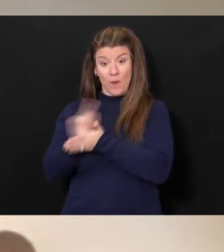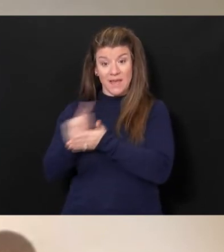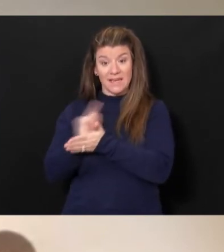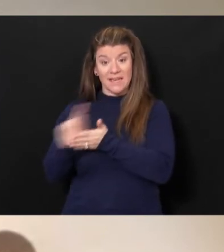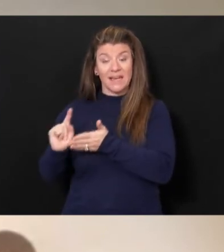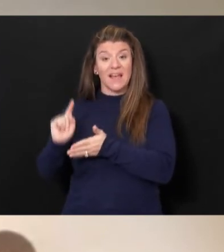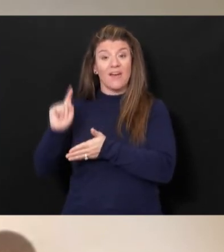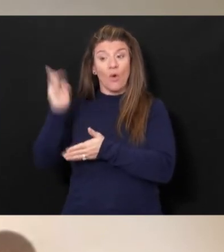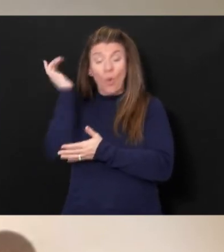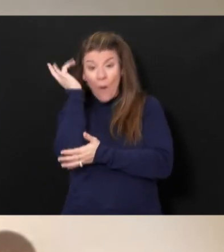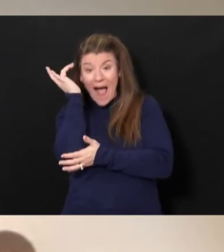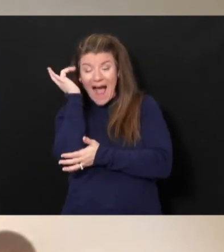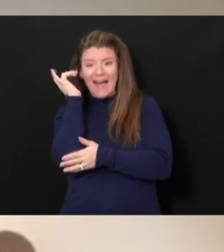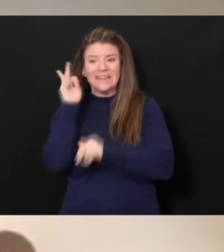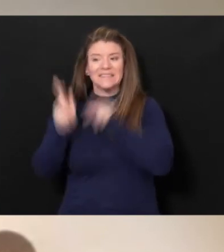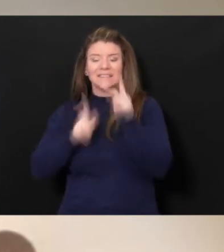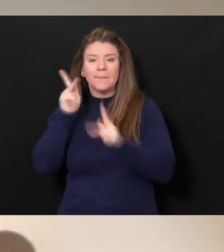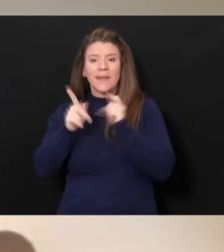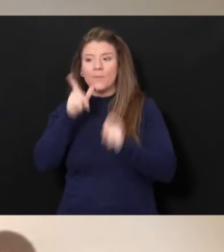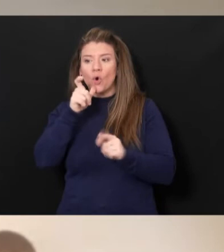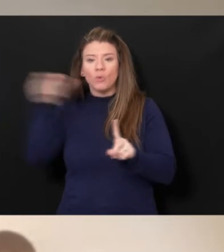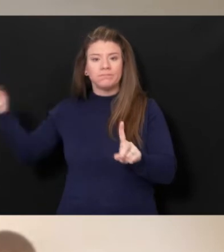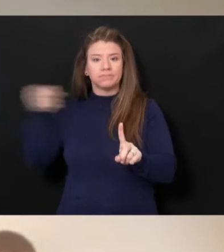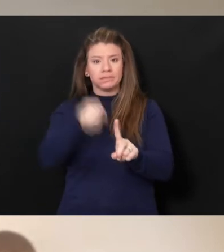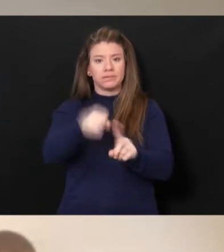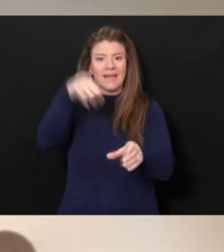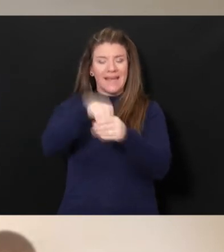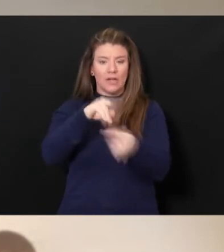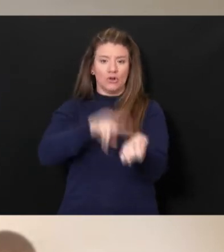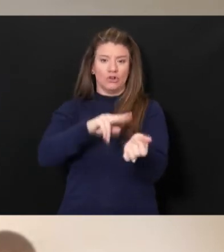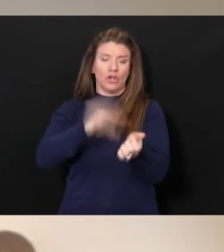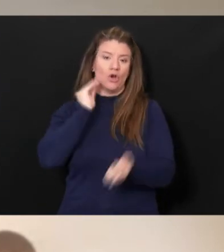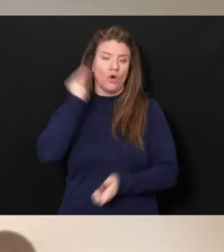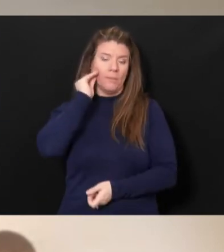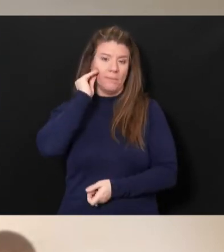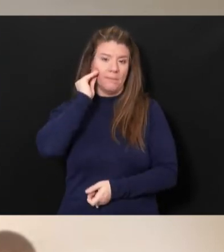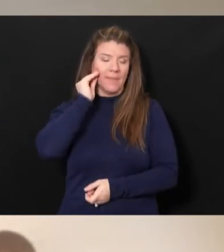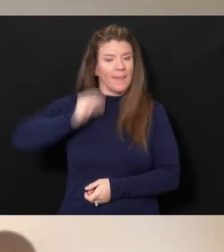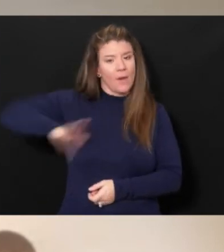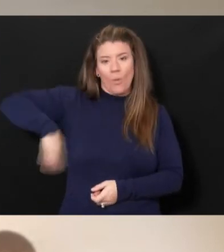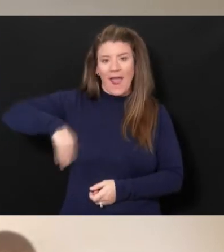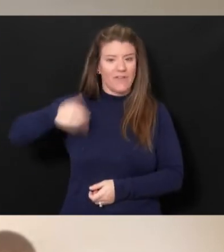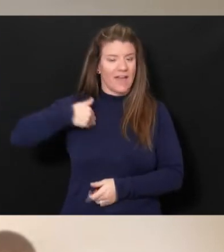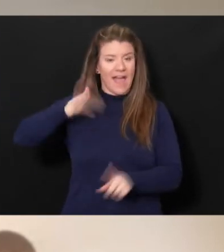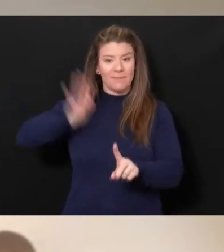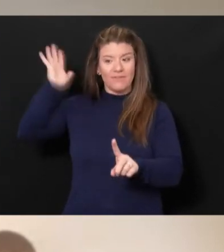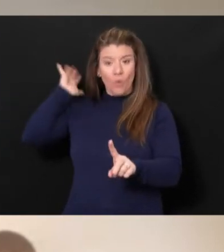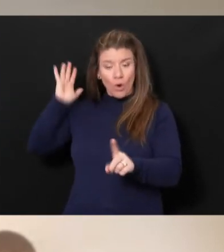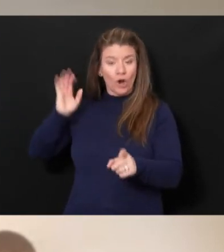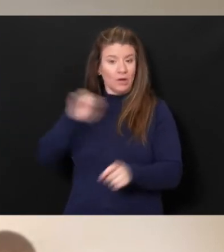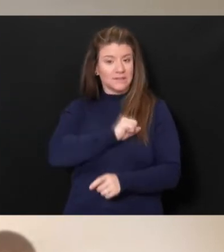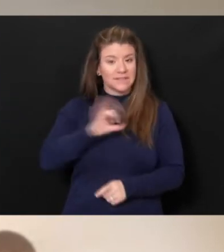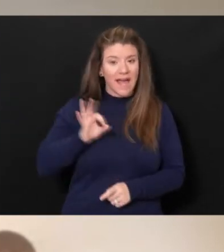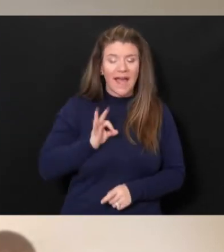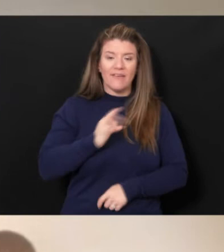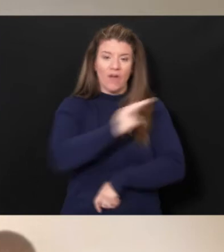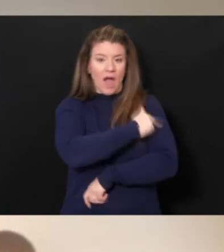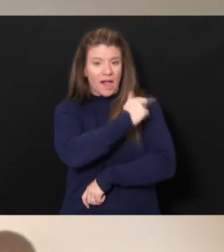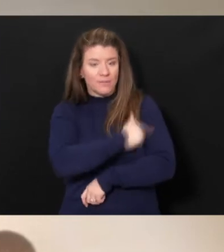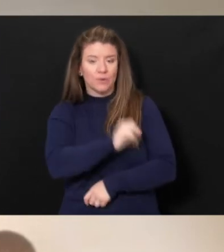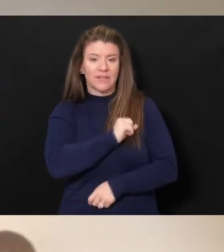to the people that go into the nursing homes that we haven't had before, staff, hospital staff, and others.